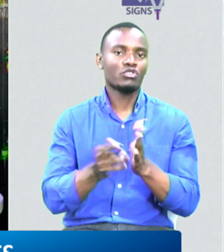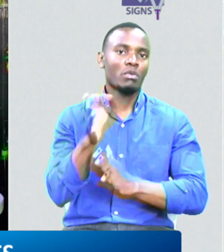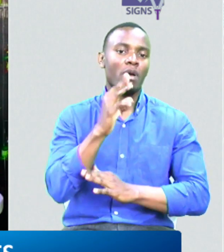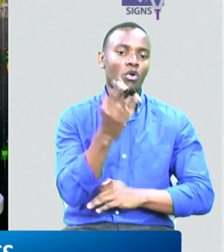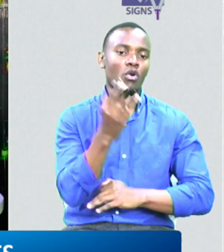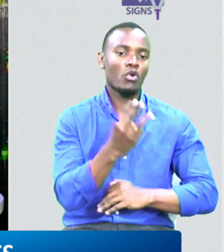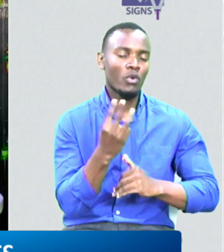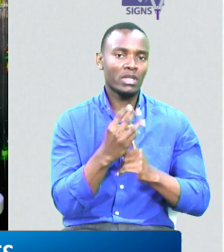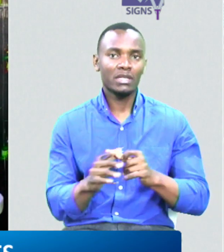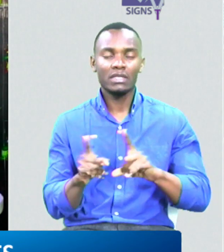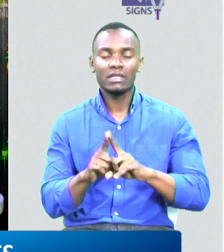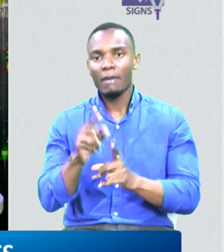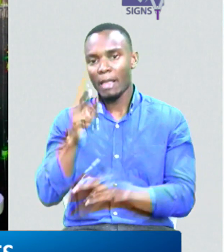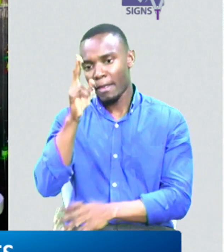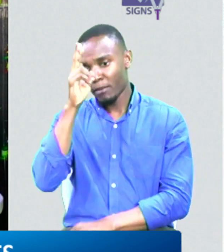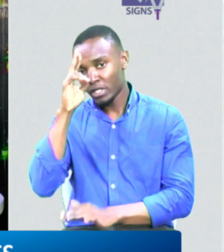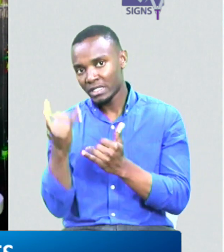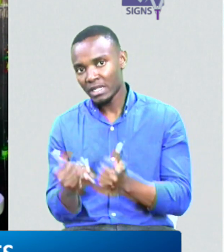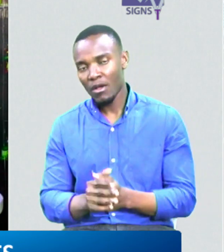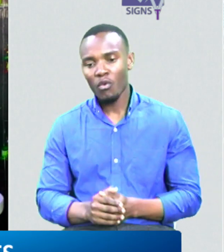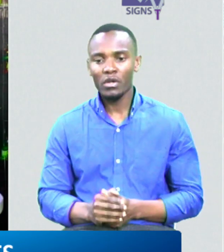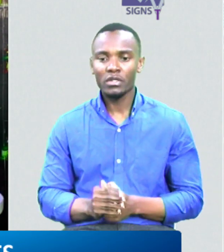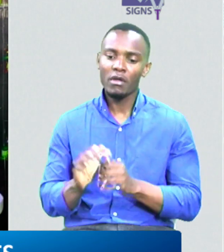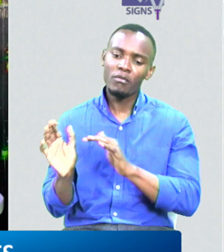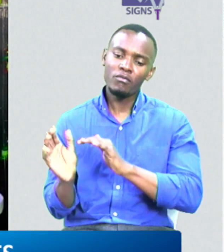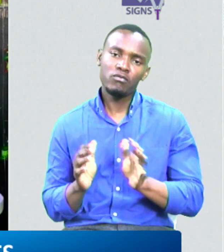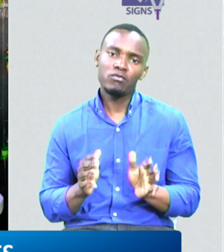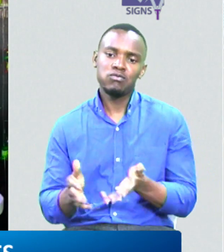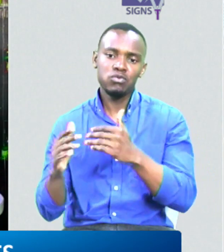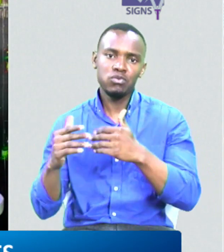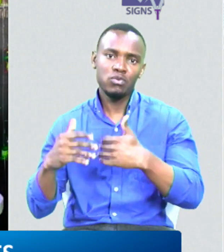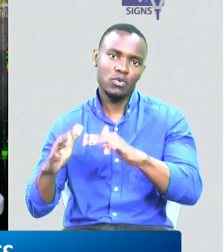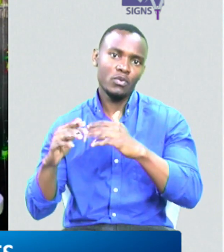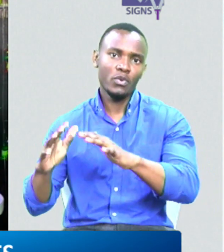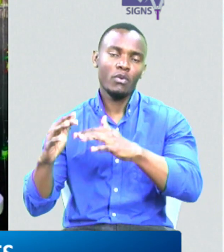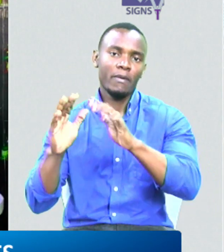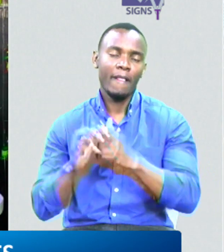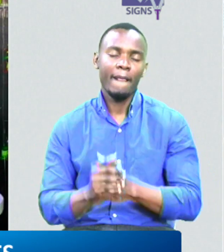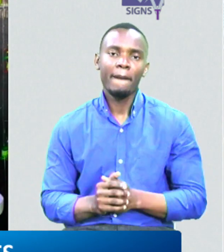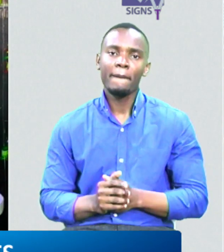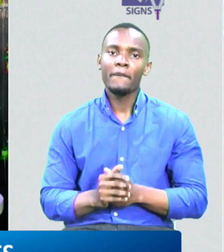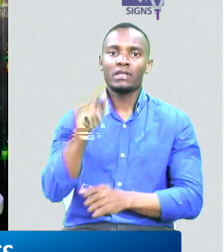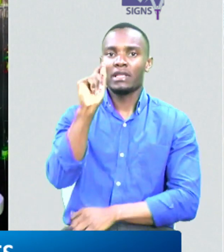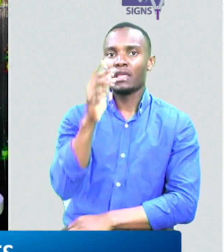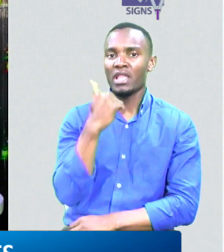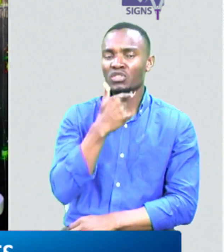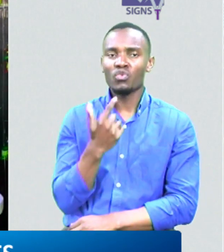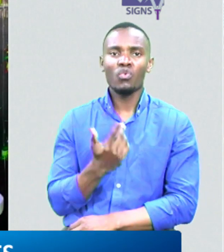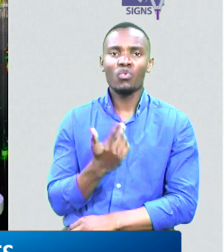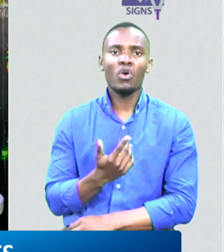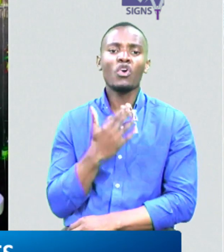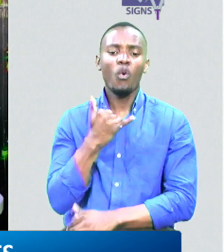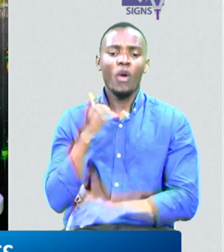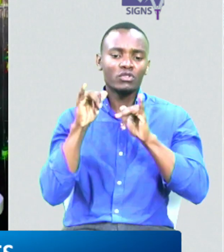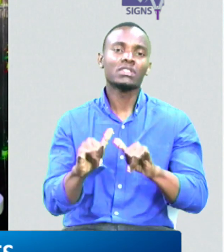education to WorldCoin, registration at KICC stopped over security concerns, and thousands of Kenyans